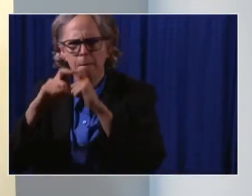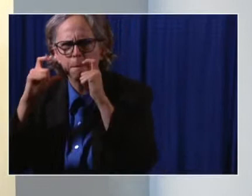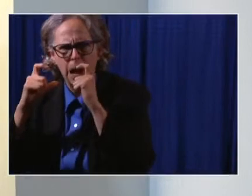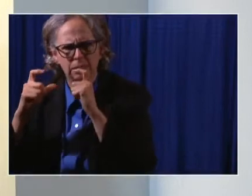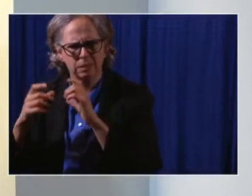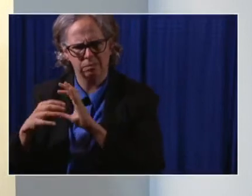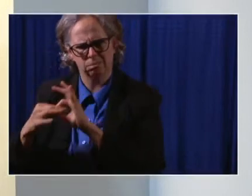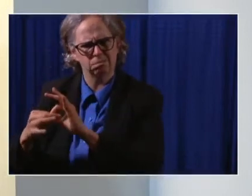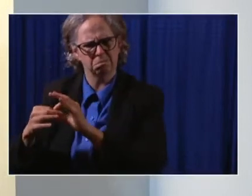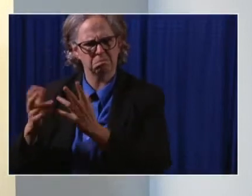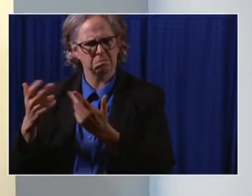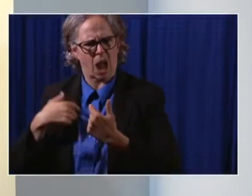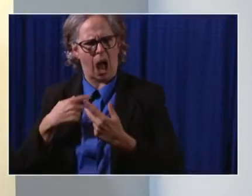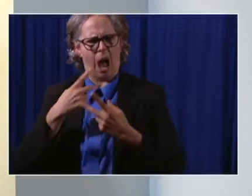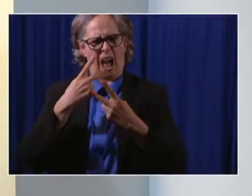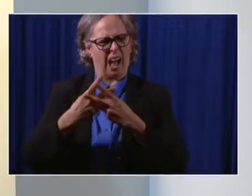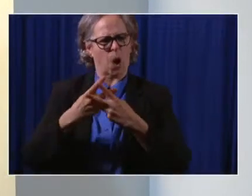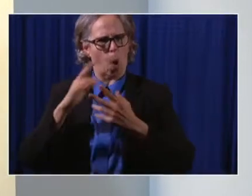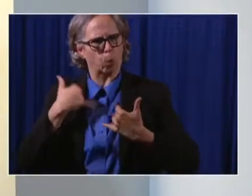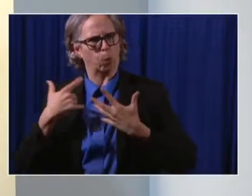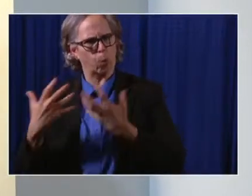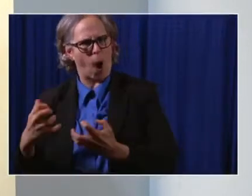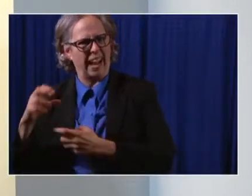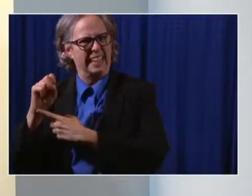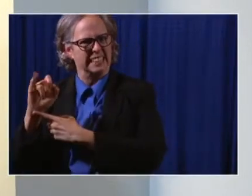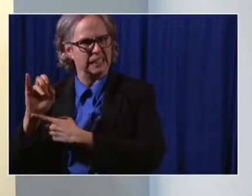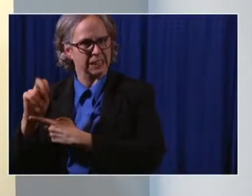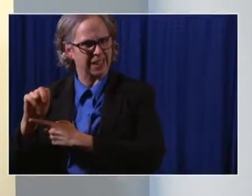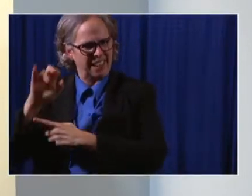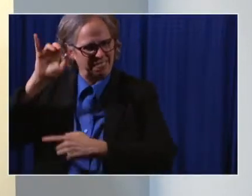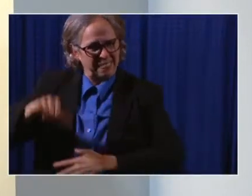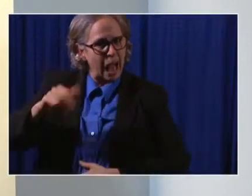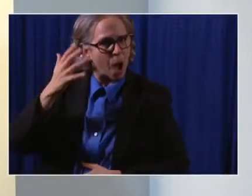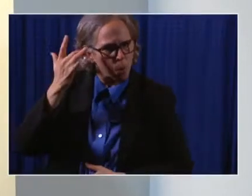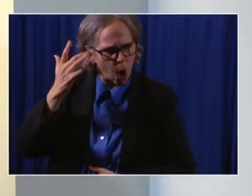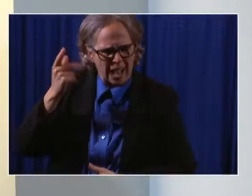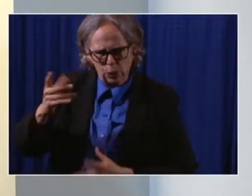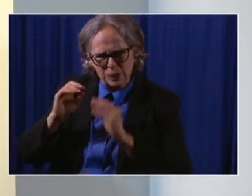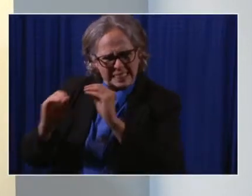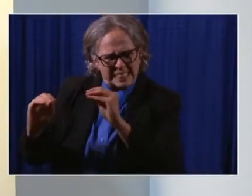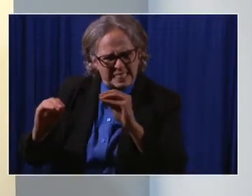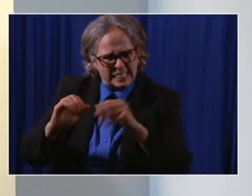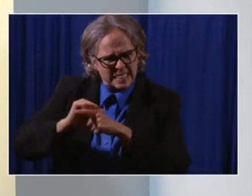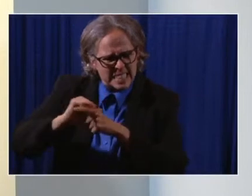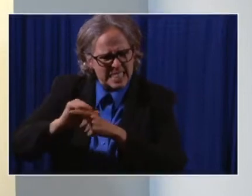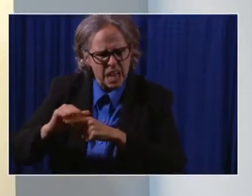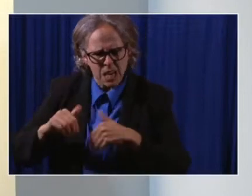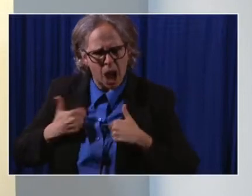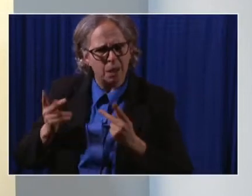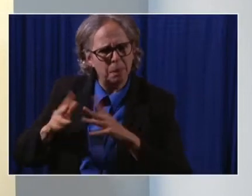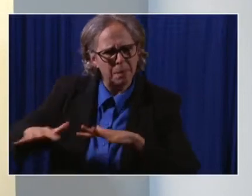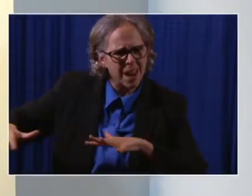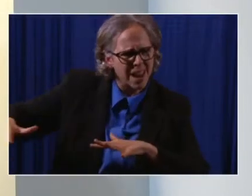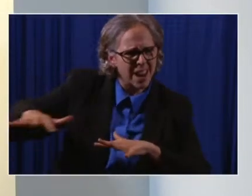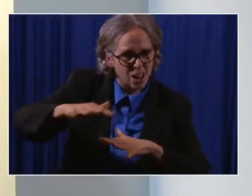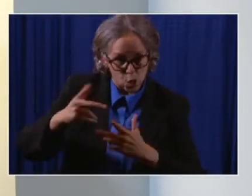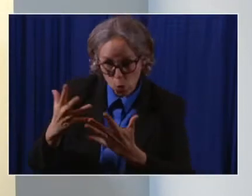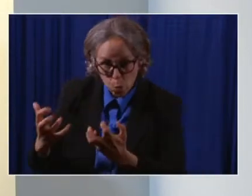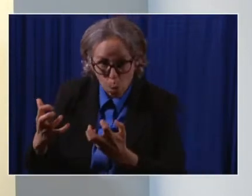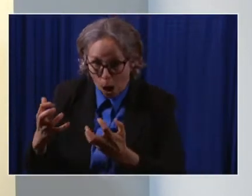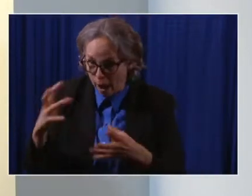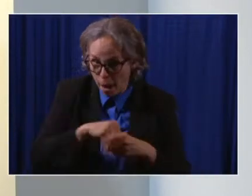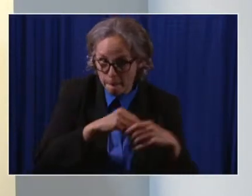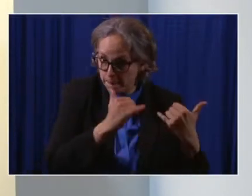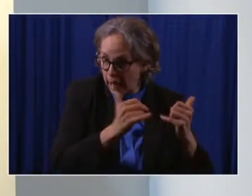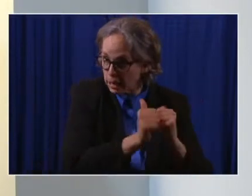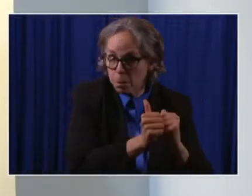helping young people understand that if they want to participate, if they want their teammates to participate, if they want to have a season, they have to